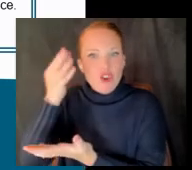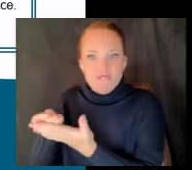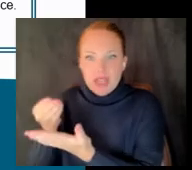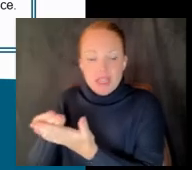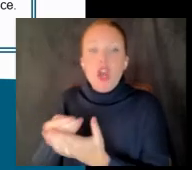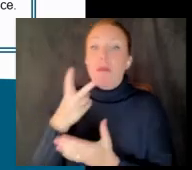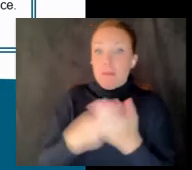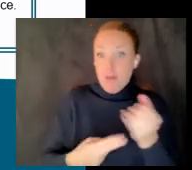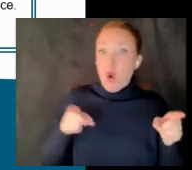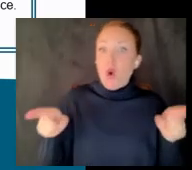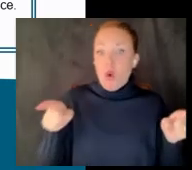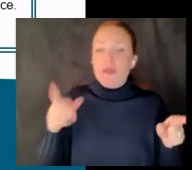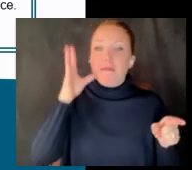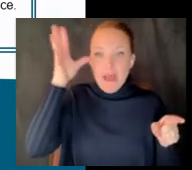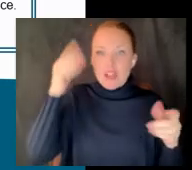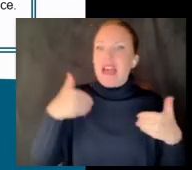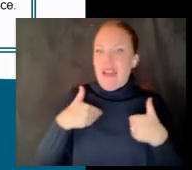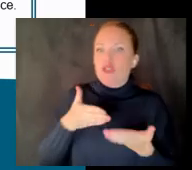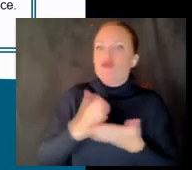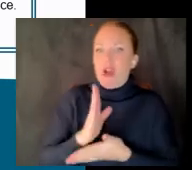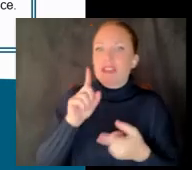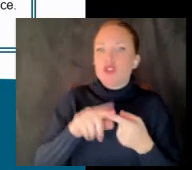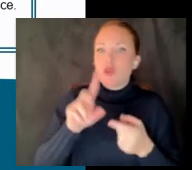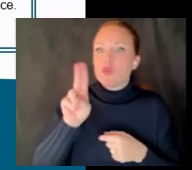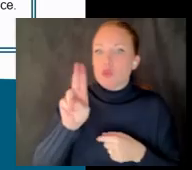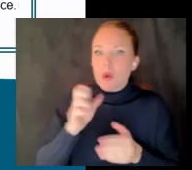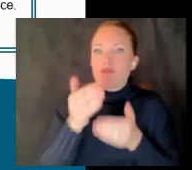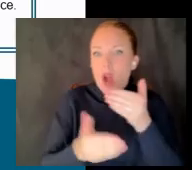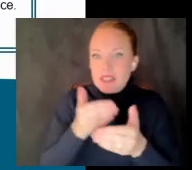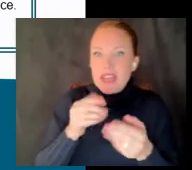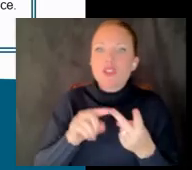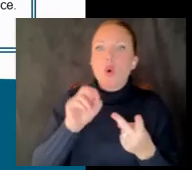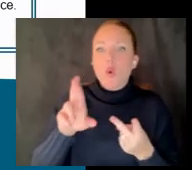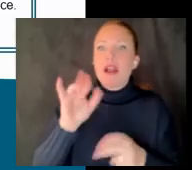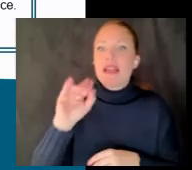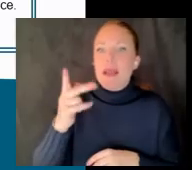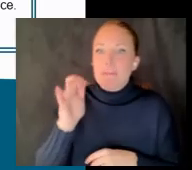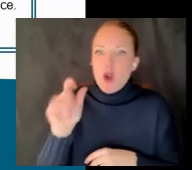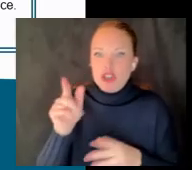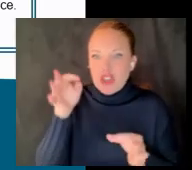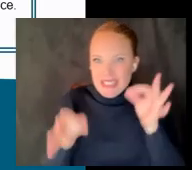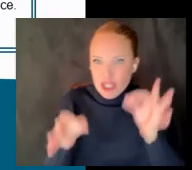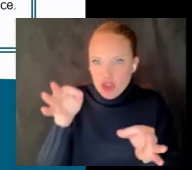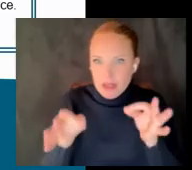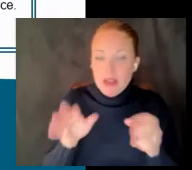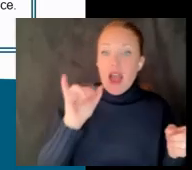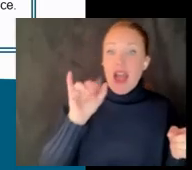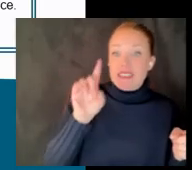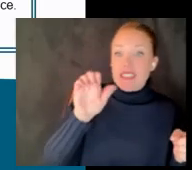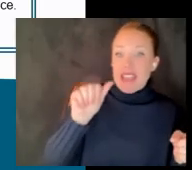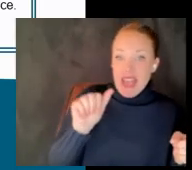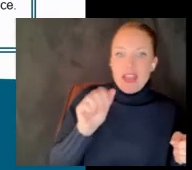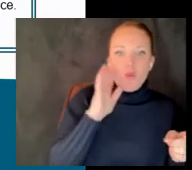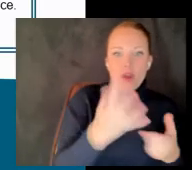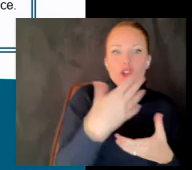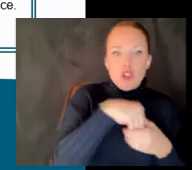procedural rights, including the right to due process or an impartial hearing, with the key difference being that IDEA includes the stay put